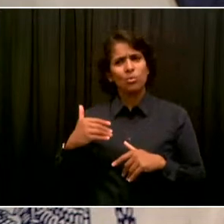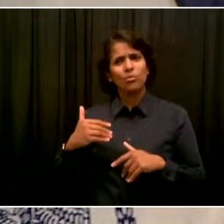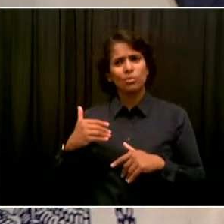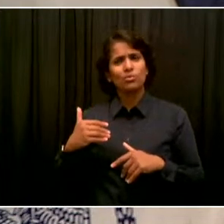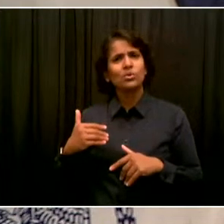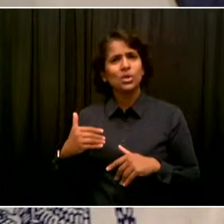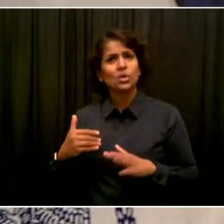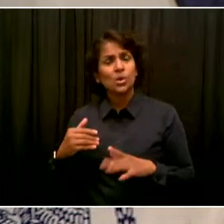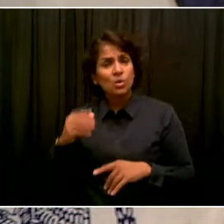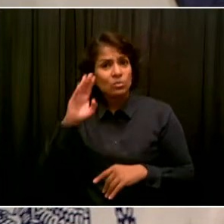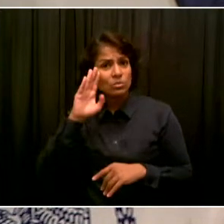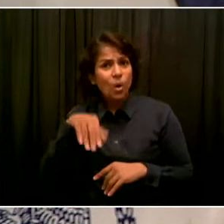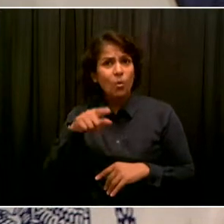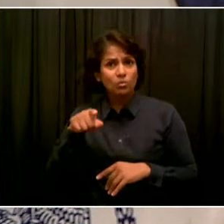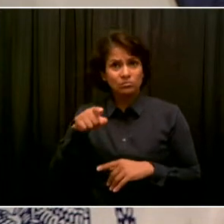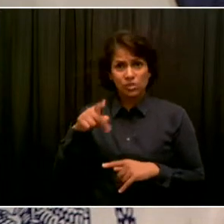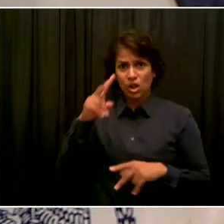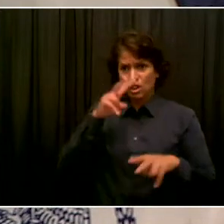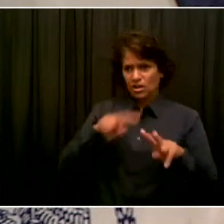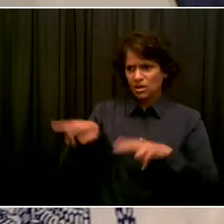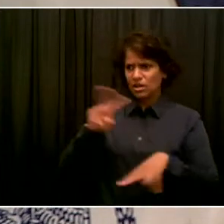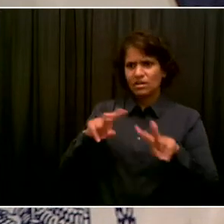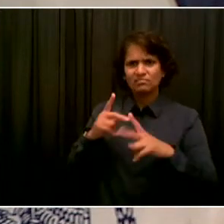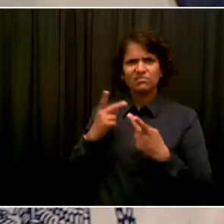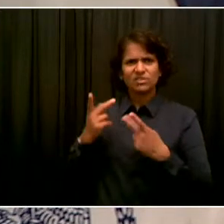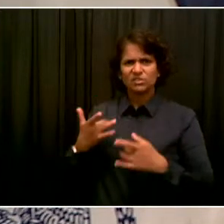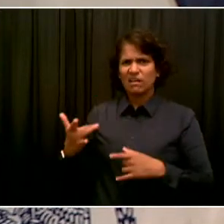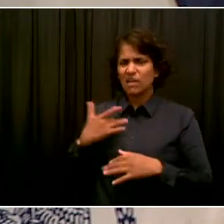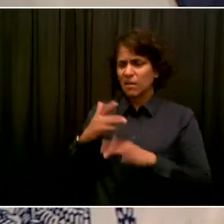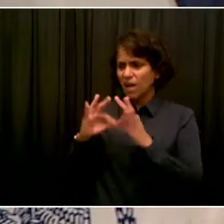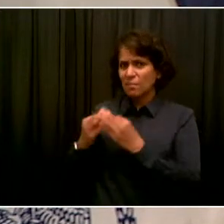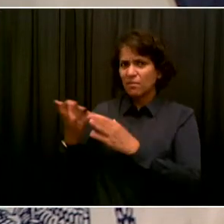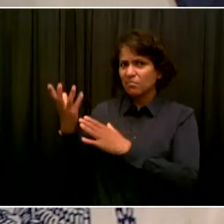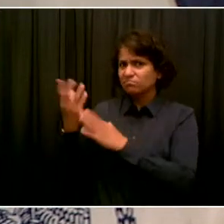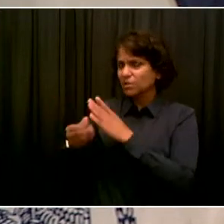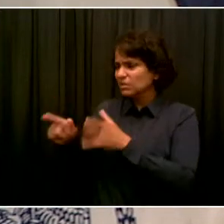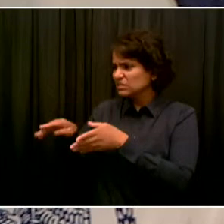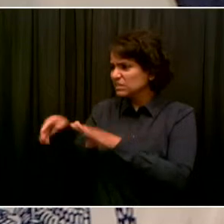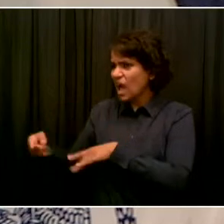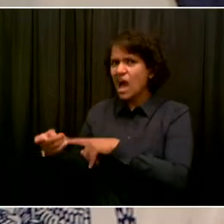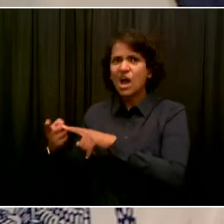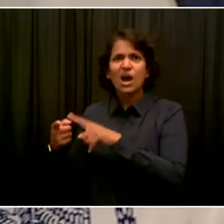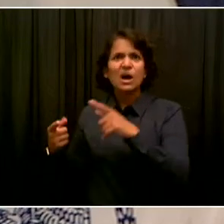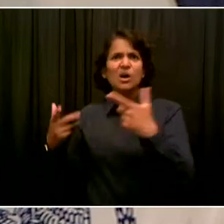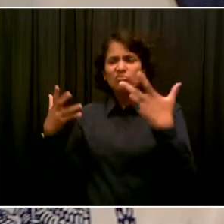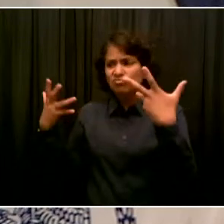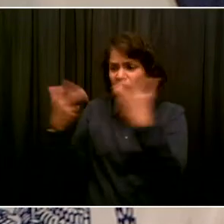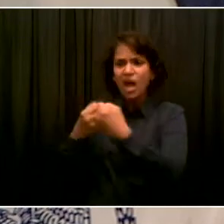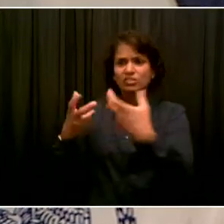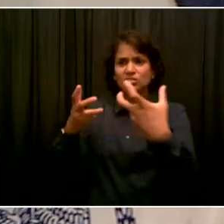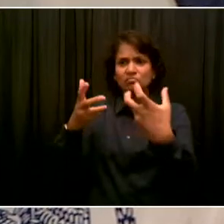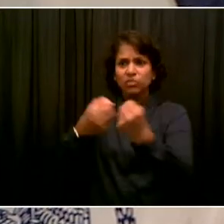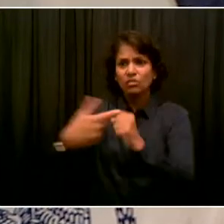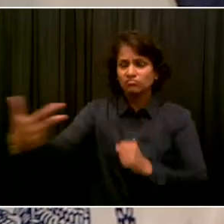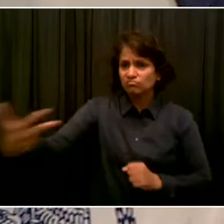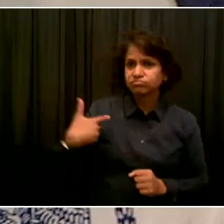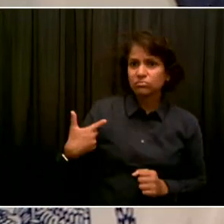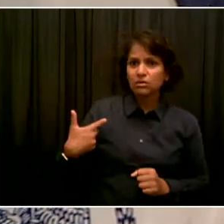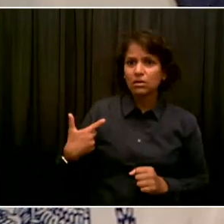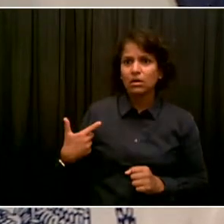ones where another crash has happened. So what would you say your legacy is, and what can still be